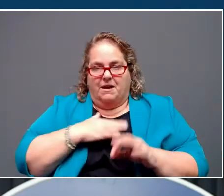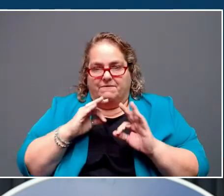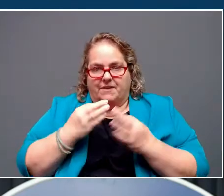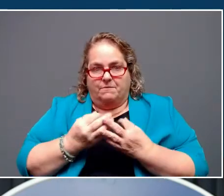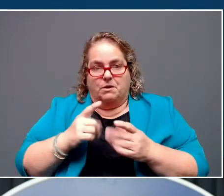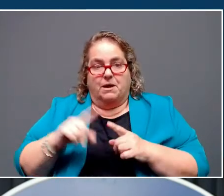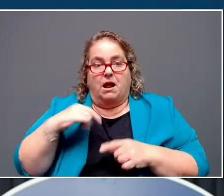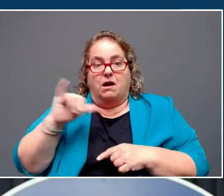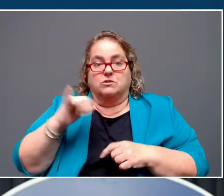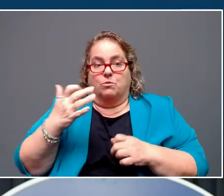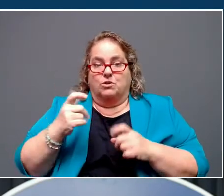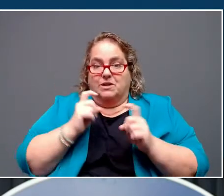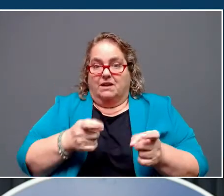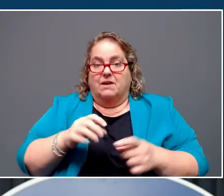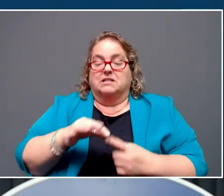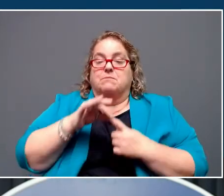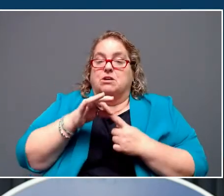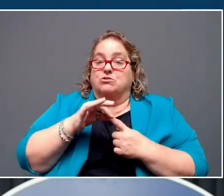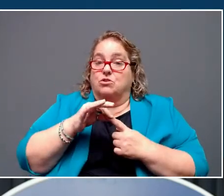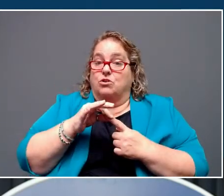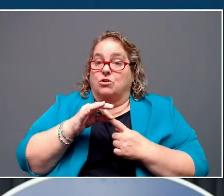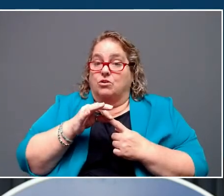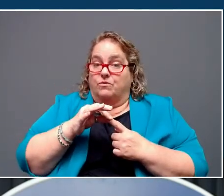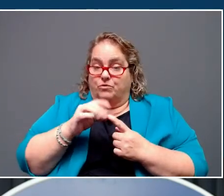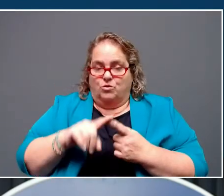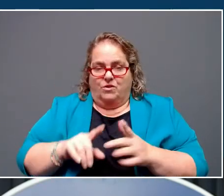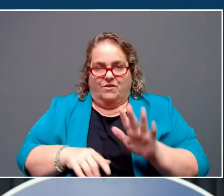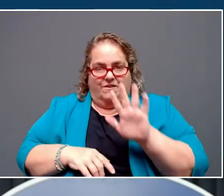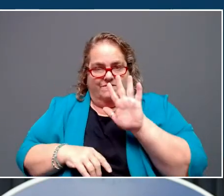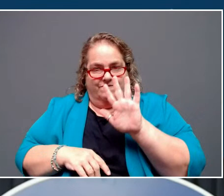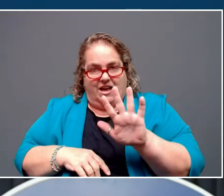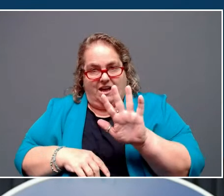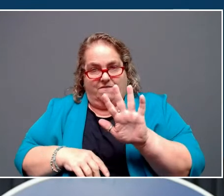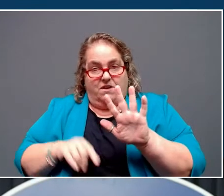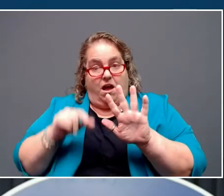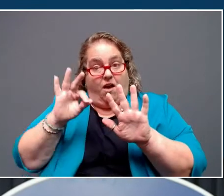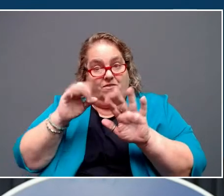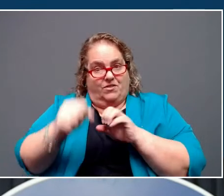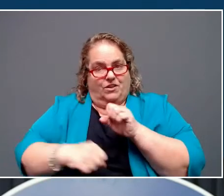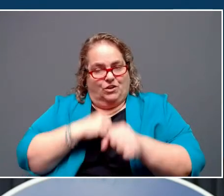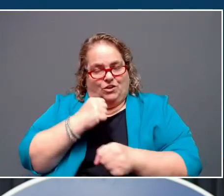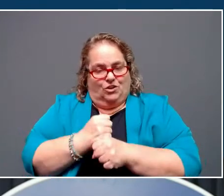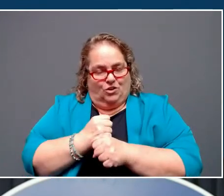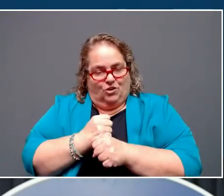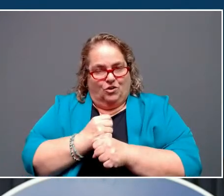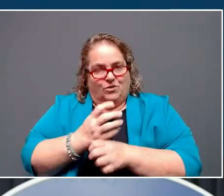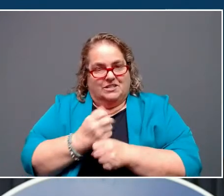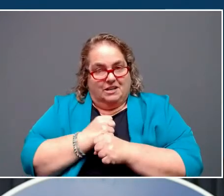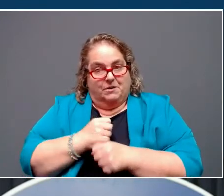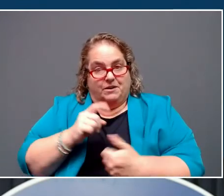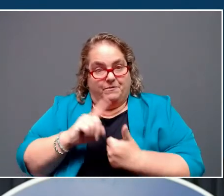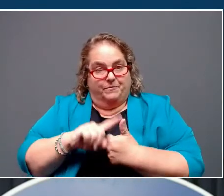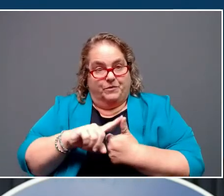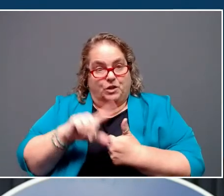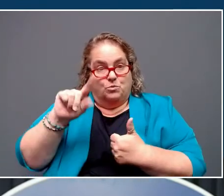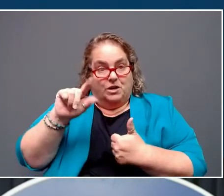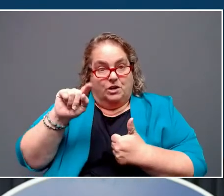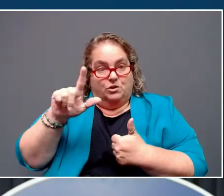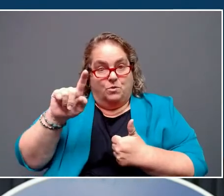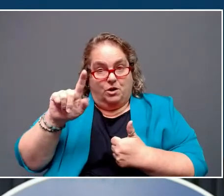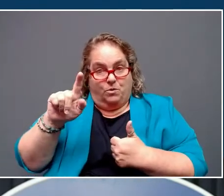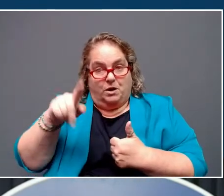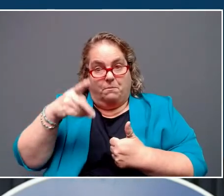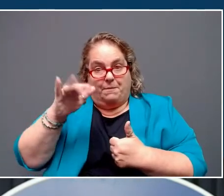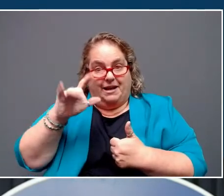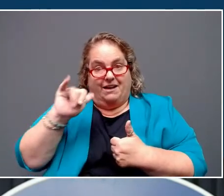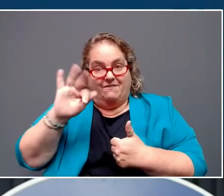give a special shout out to the 5 of the Year recipients. And they include 2021 Public Affairs